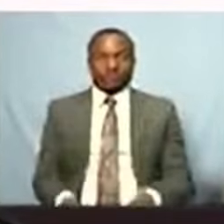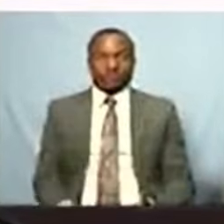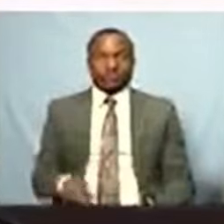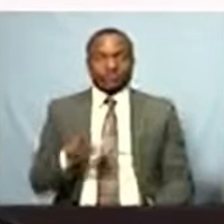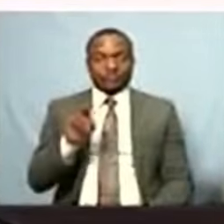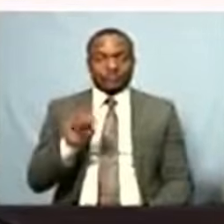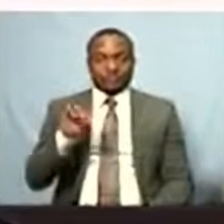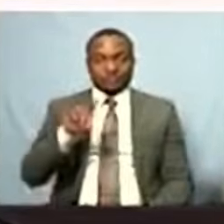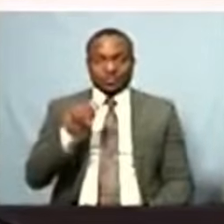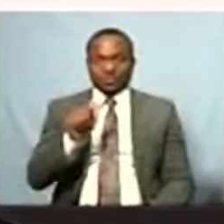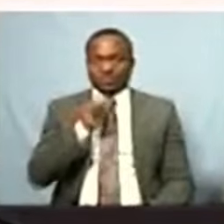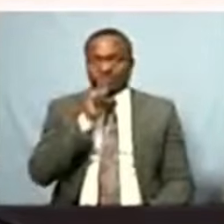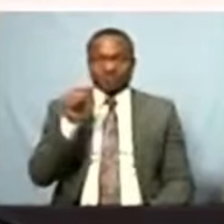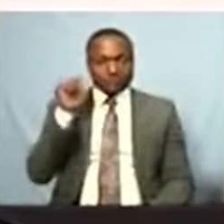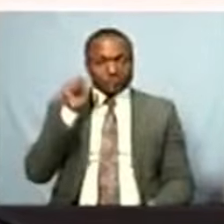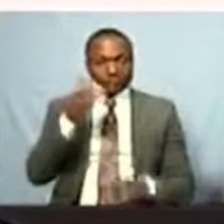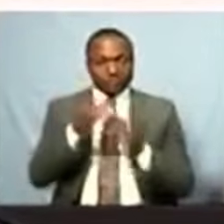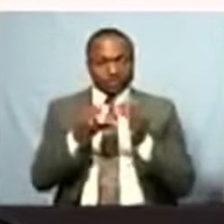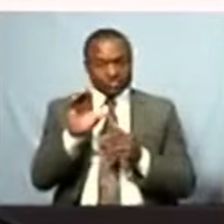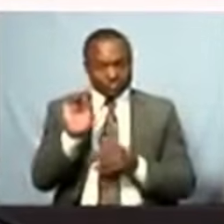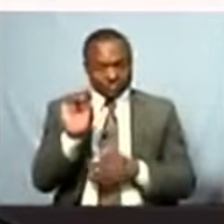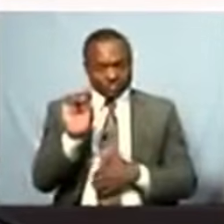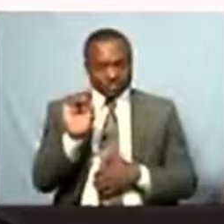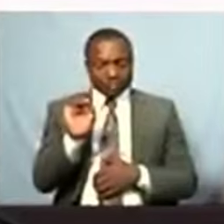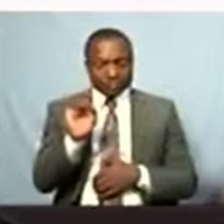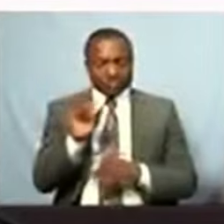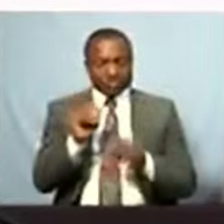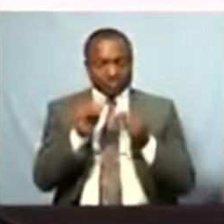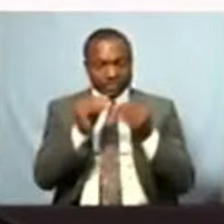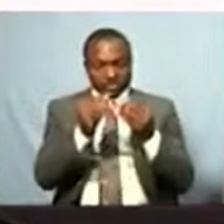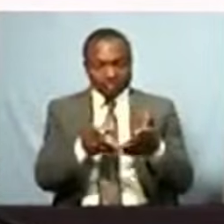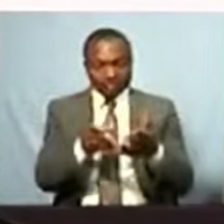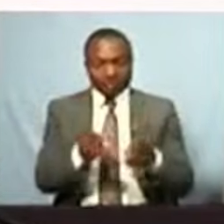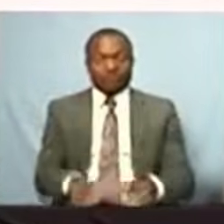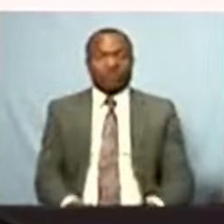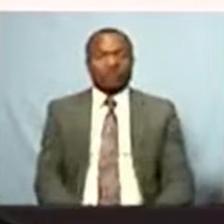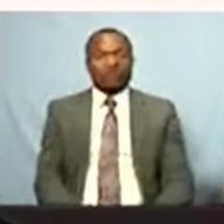NIPA also has no objection to clause 18 as it provides